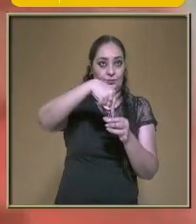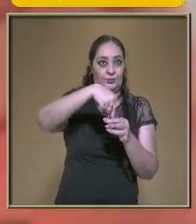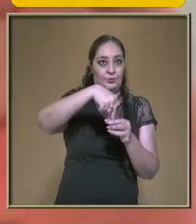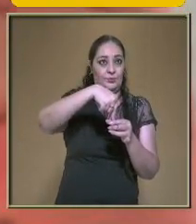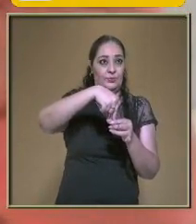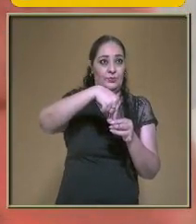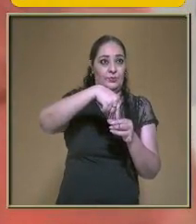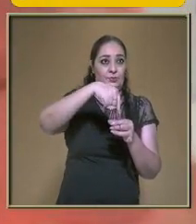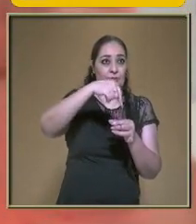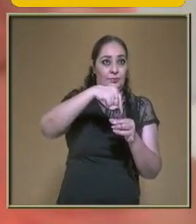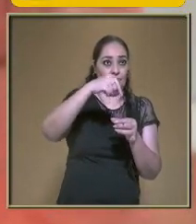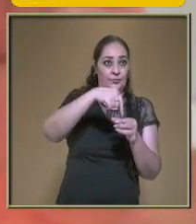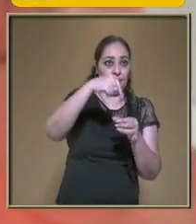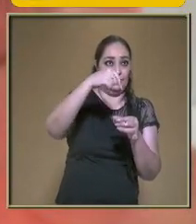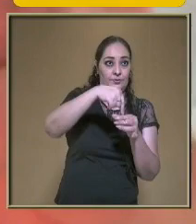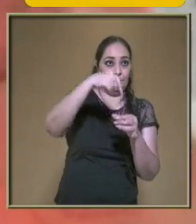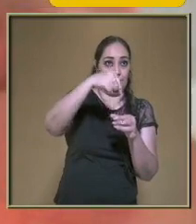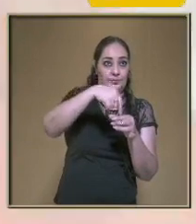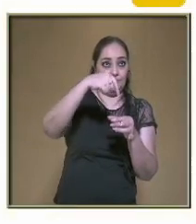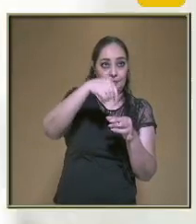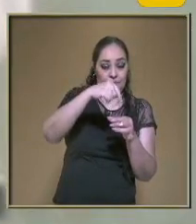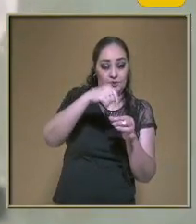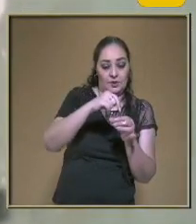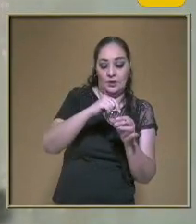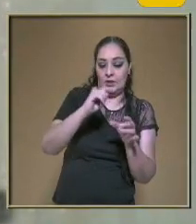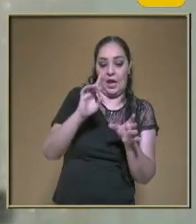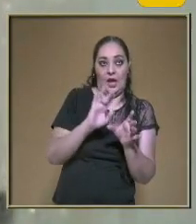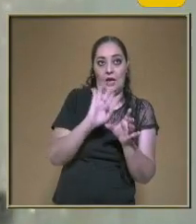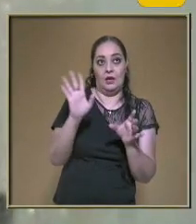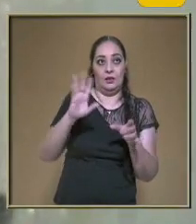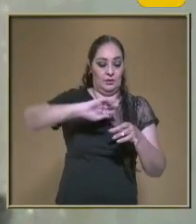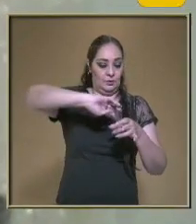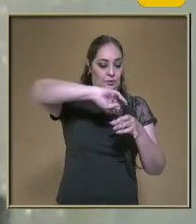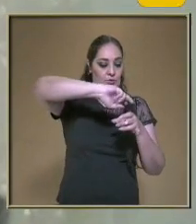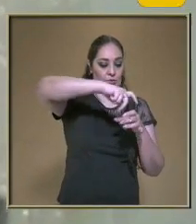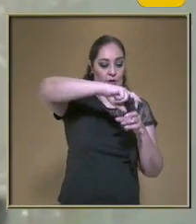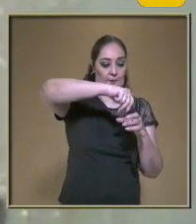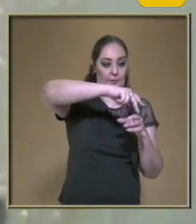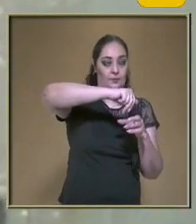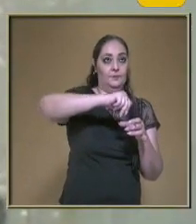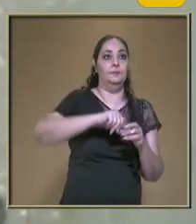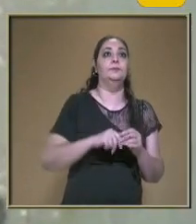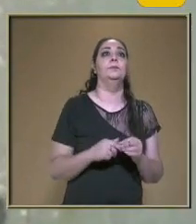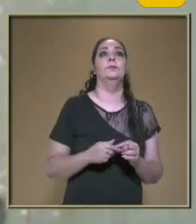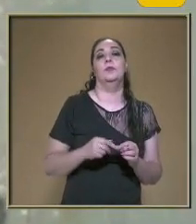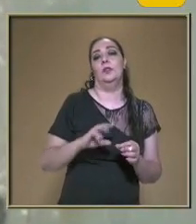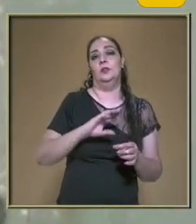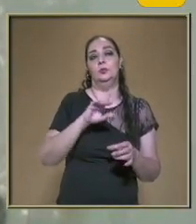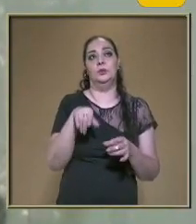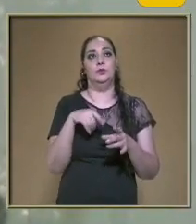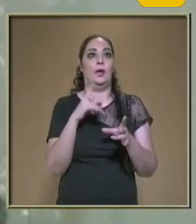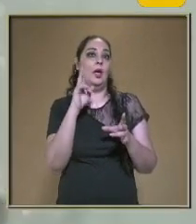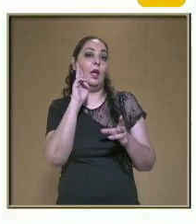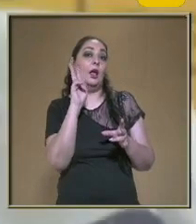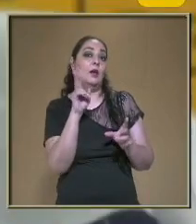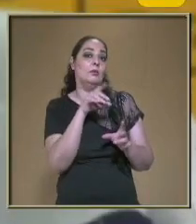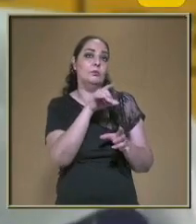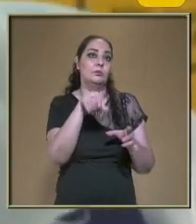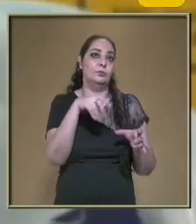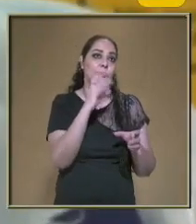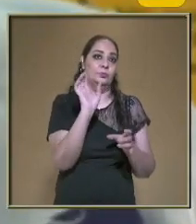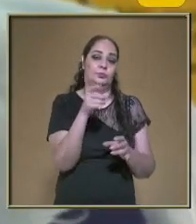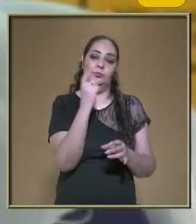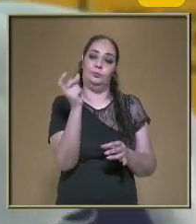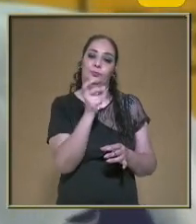in. And the glitter should come off. Put the cap on, nice and tight. Let's see if we can get a tornado.